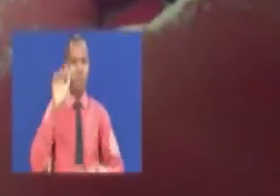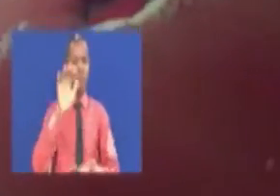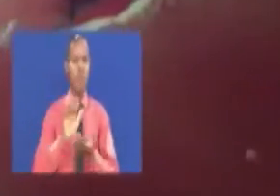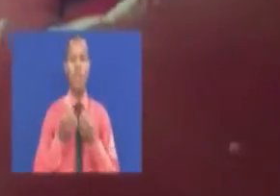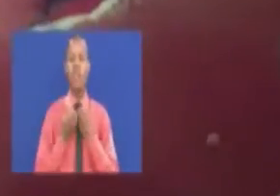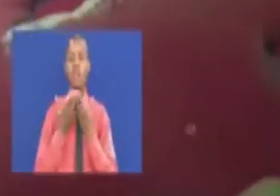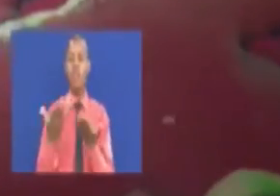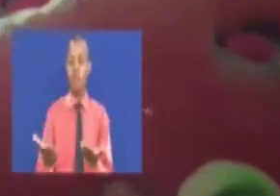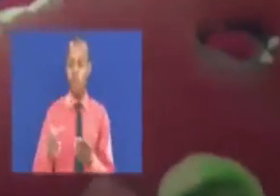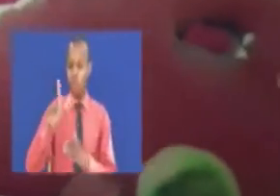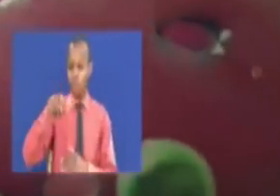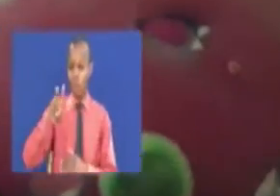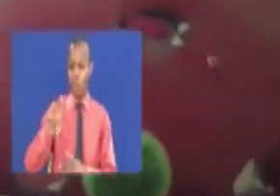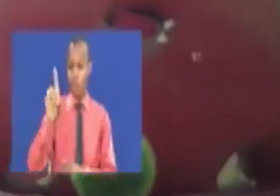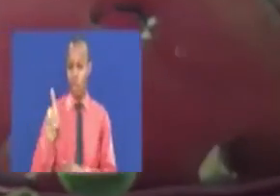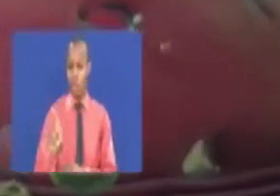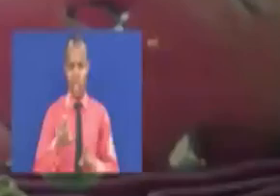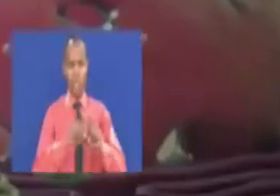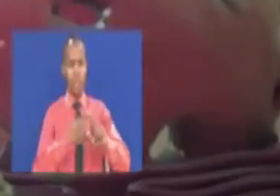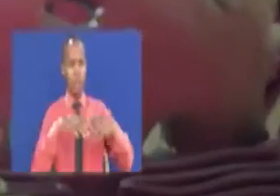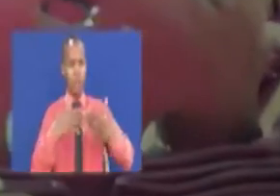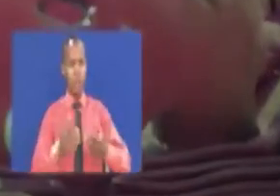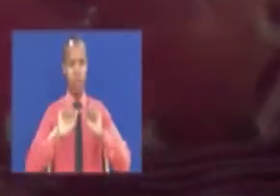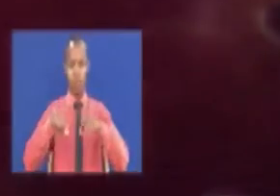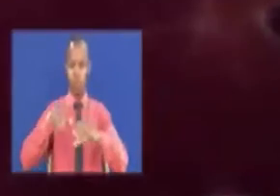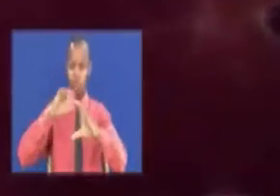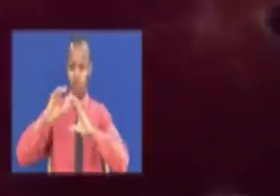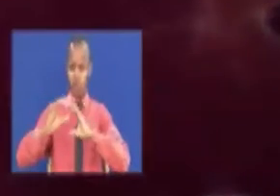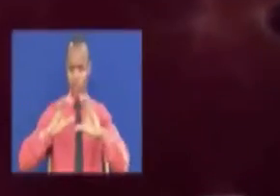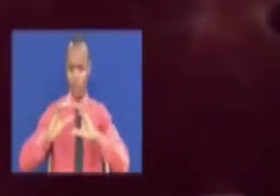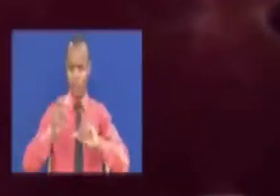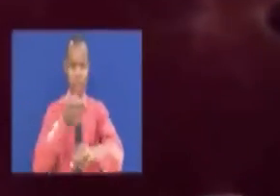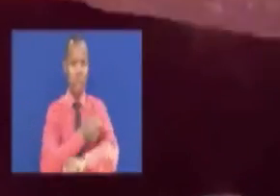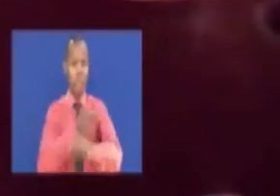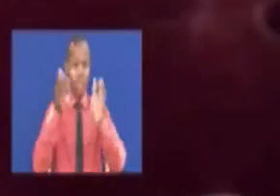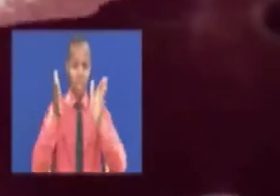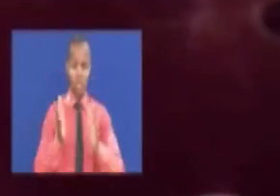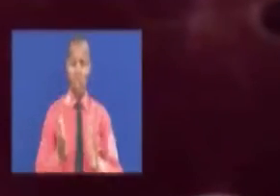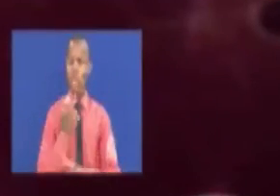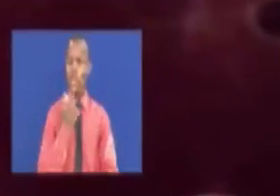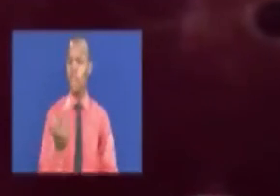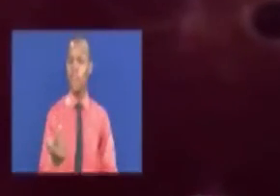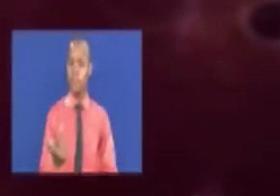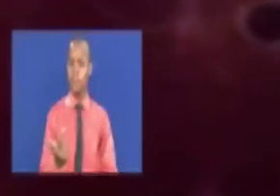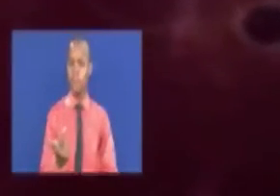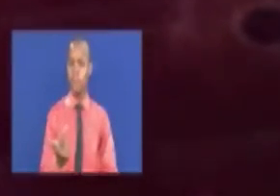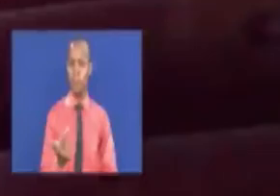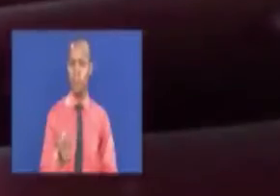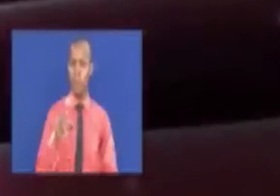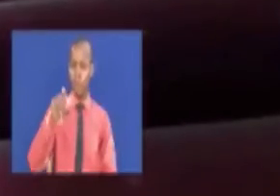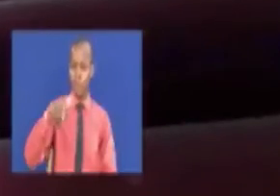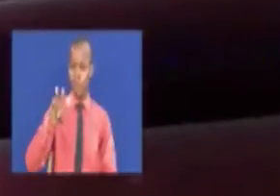with disabilities and how vulnerable they are. However, Dr. Agri says that so far, persons